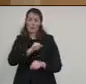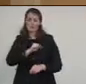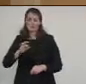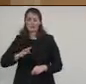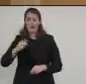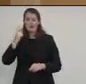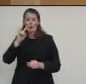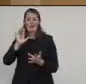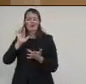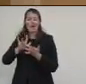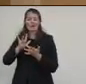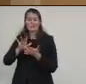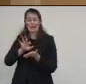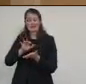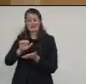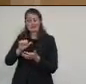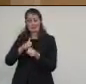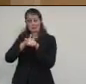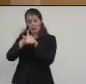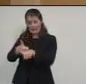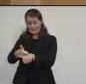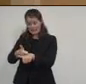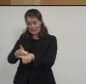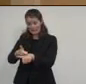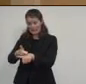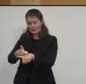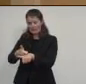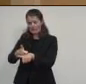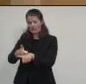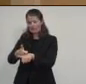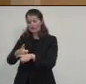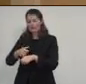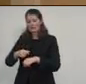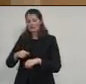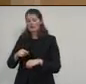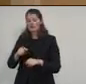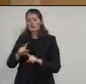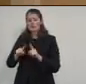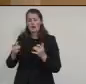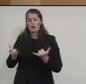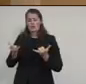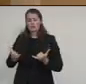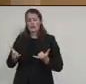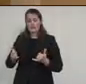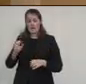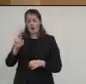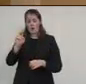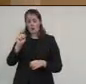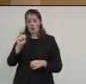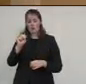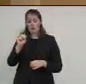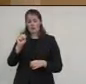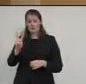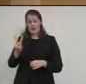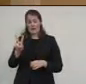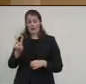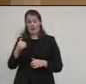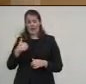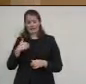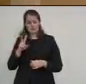you. We'll go back to the phone line. Joe Bartel, KTNV. You should be unmuted and be able to ask the governor your